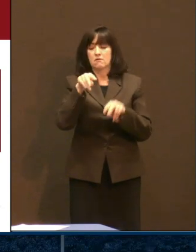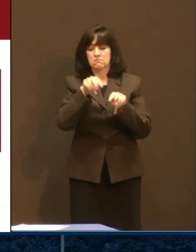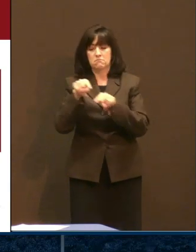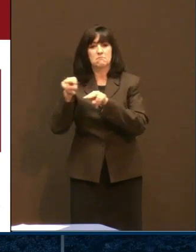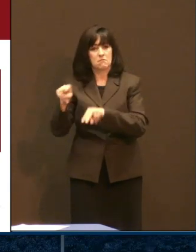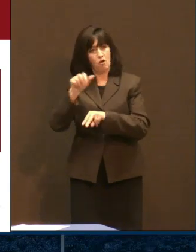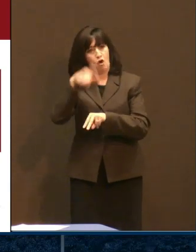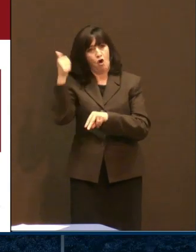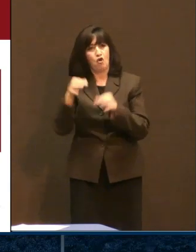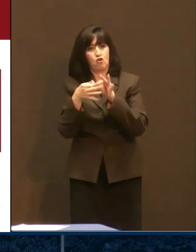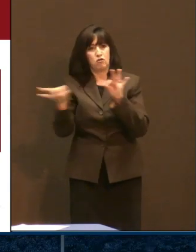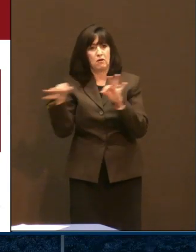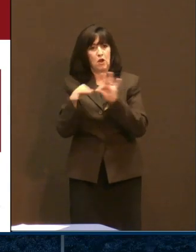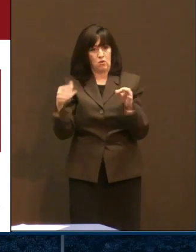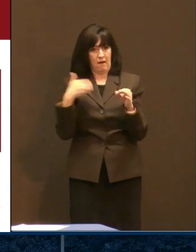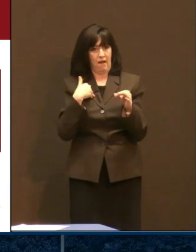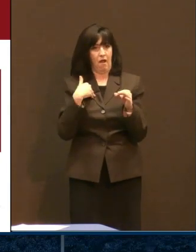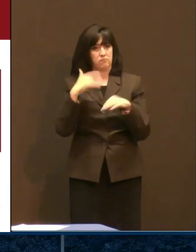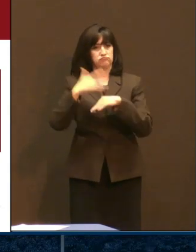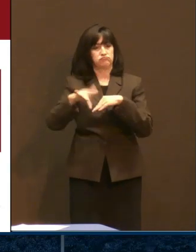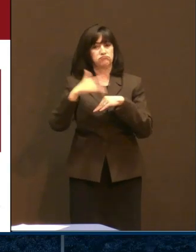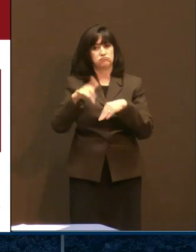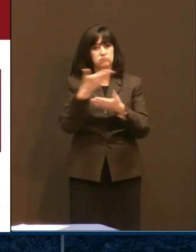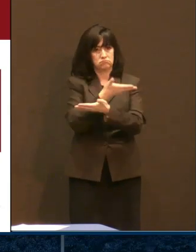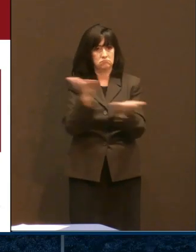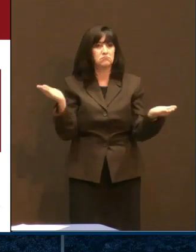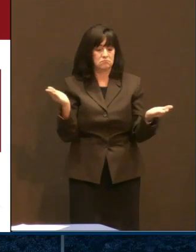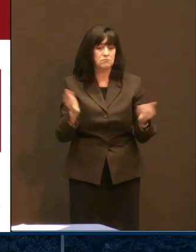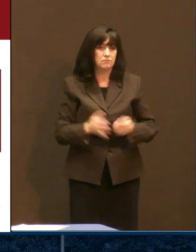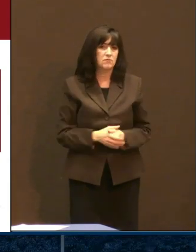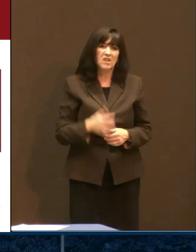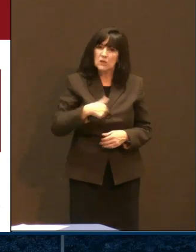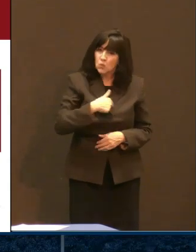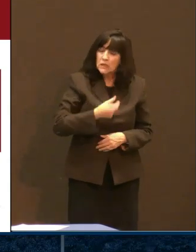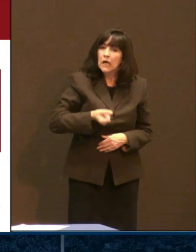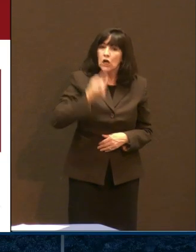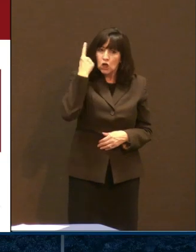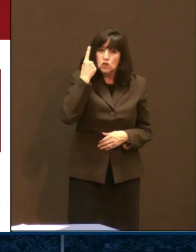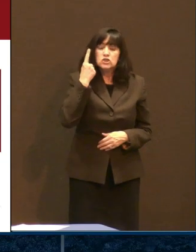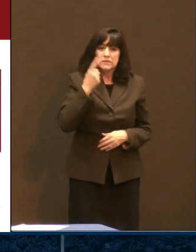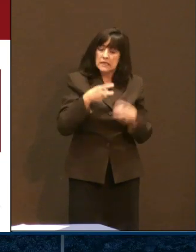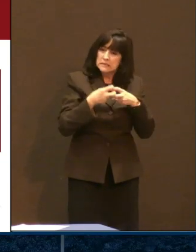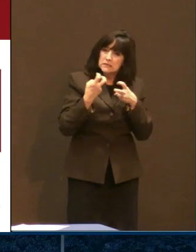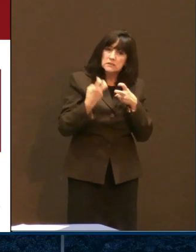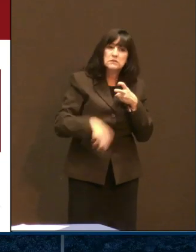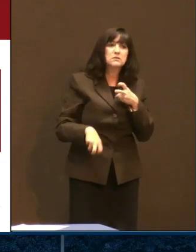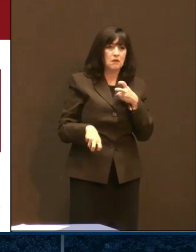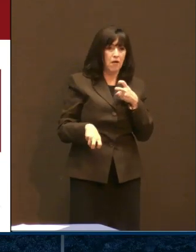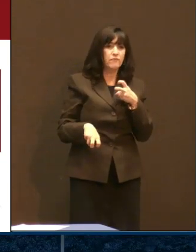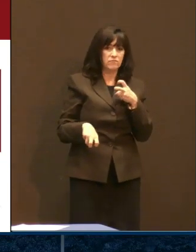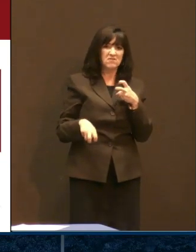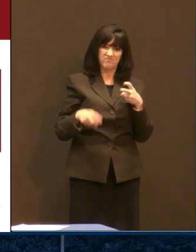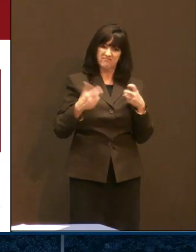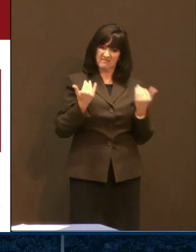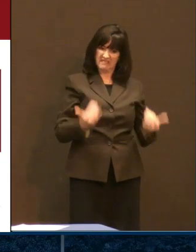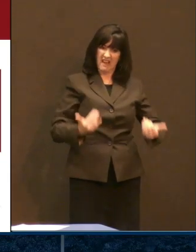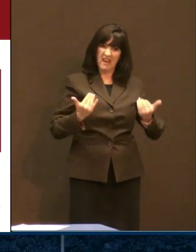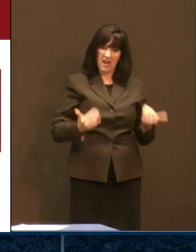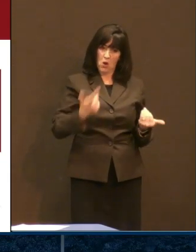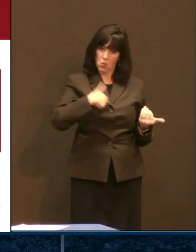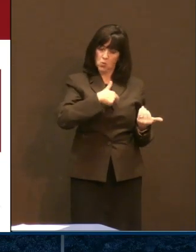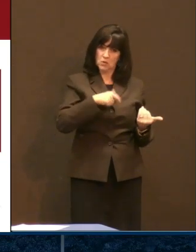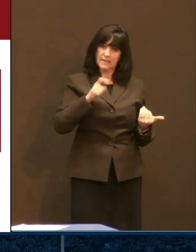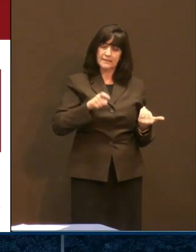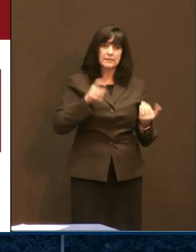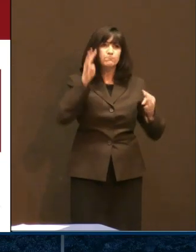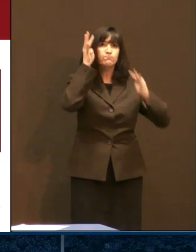in western Kent County as well. So we understand we have to be creative and very forward-leaning to